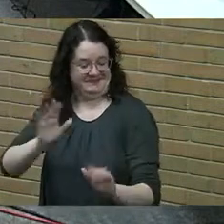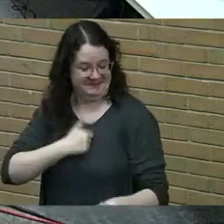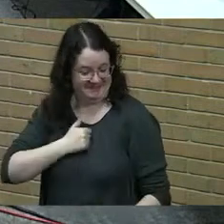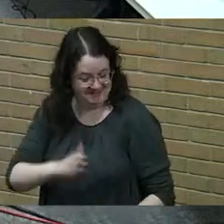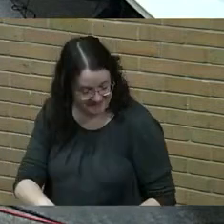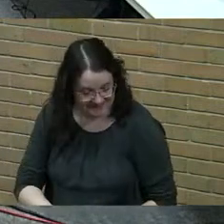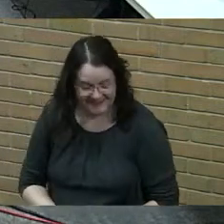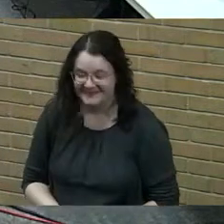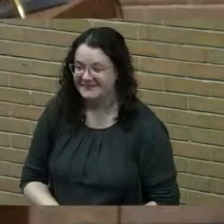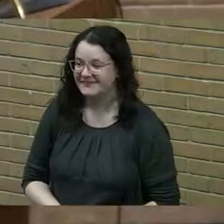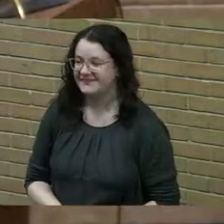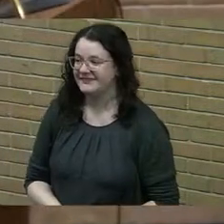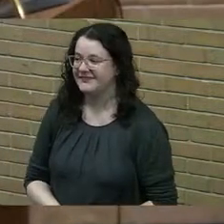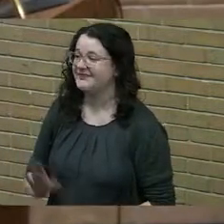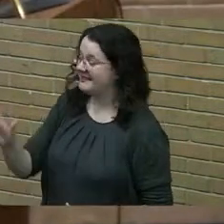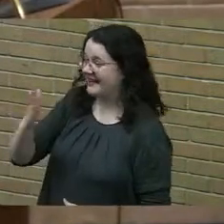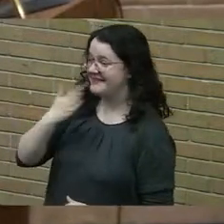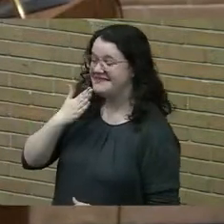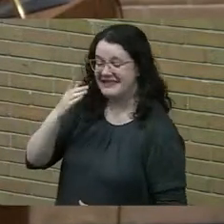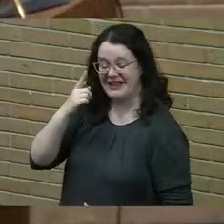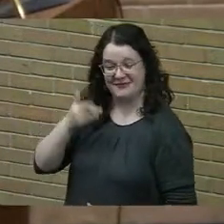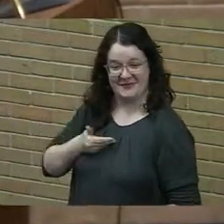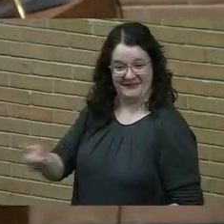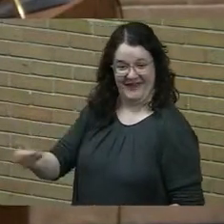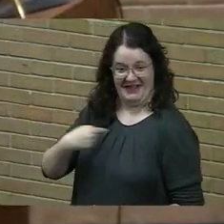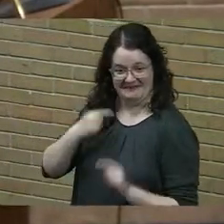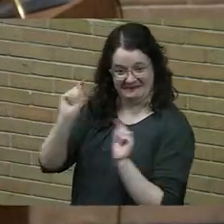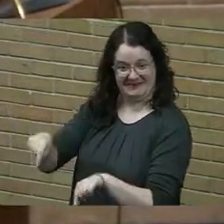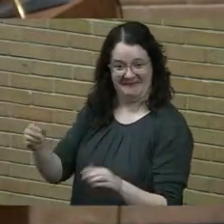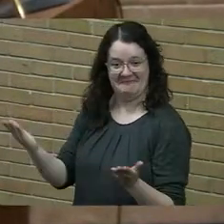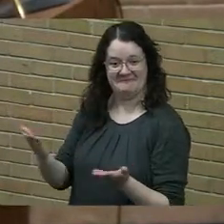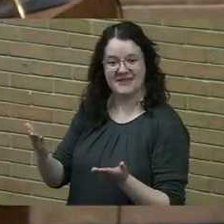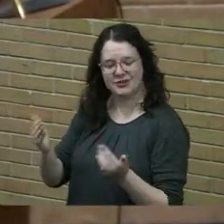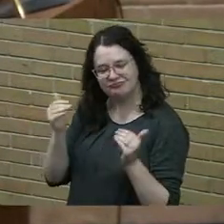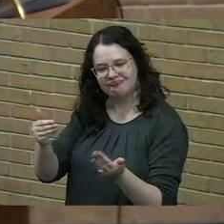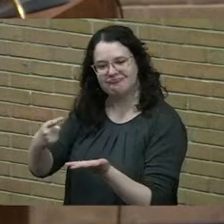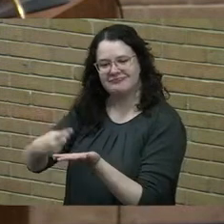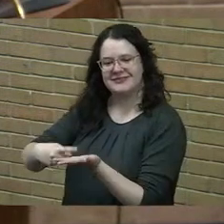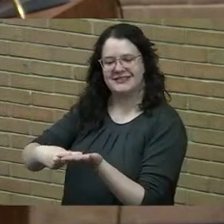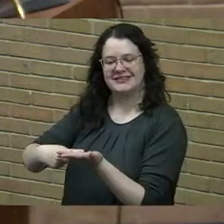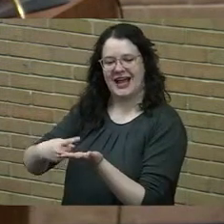So, but thank you for inviting me here tonight to discuss the